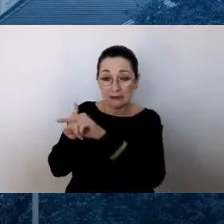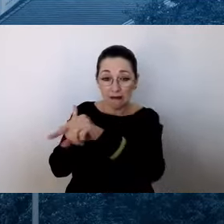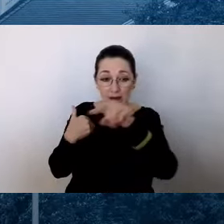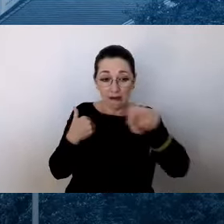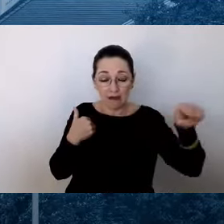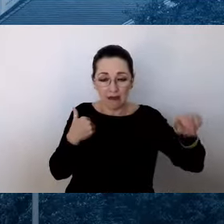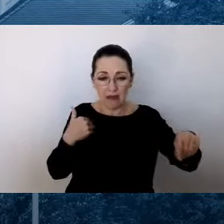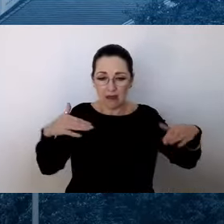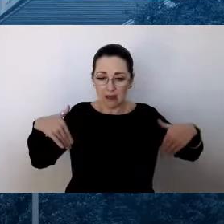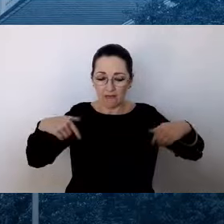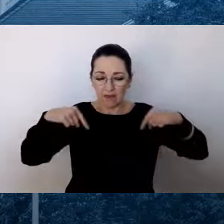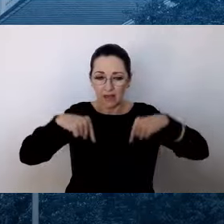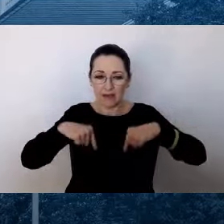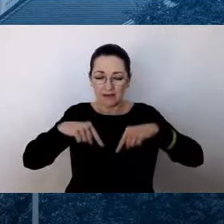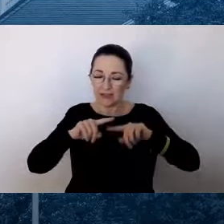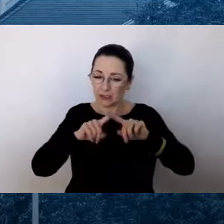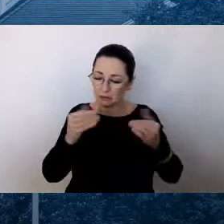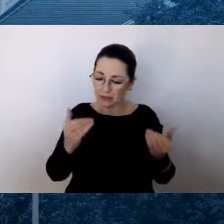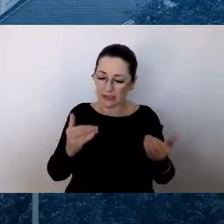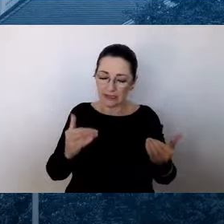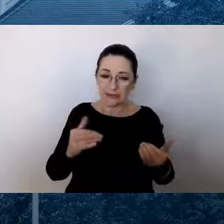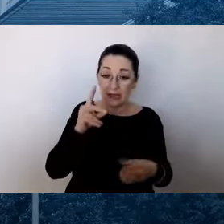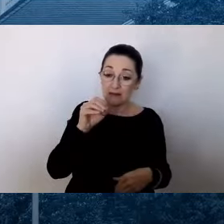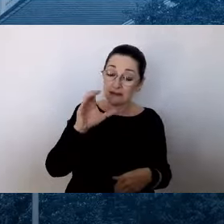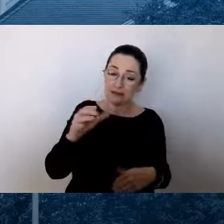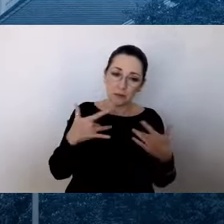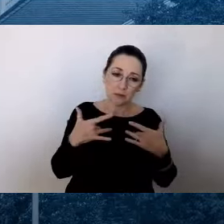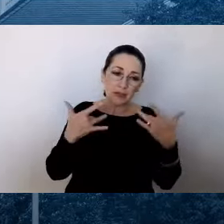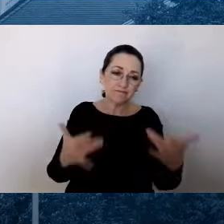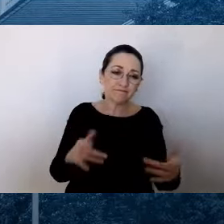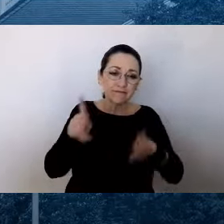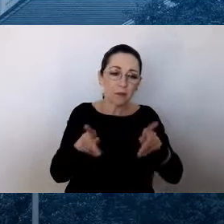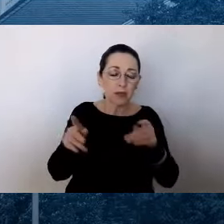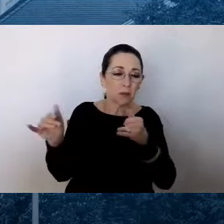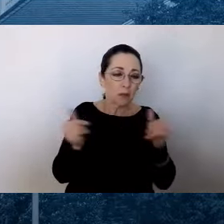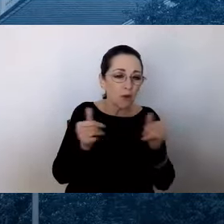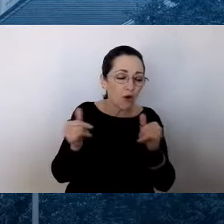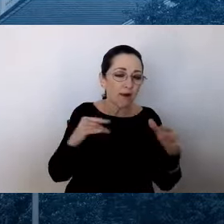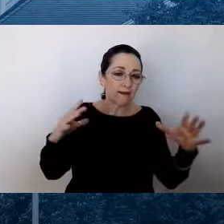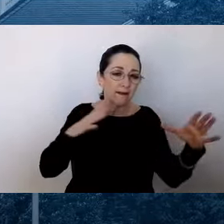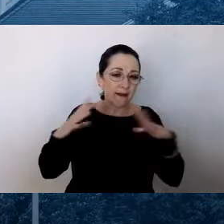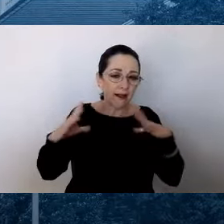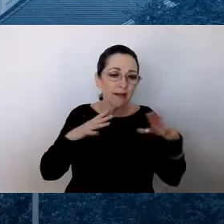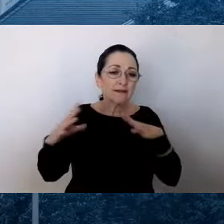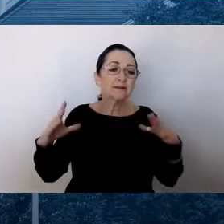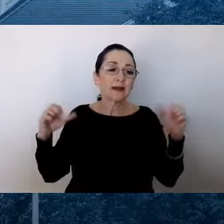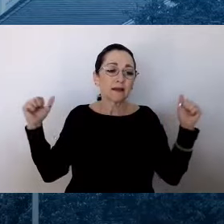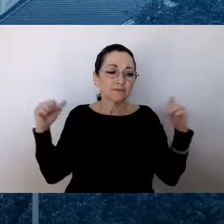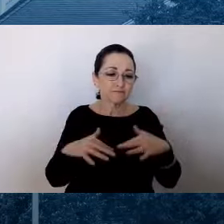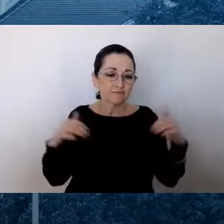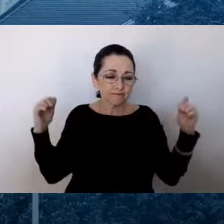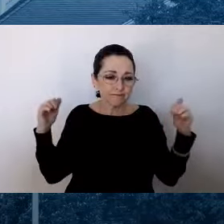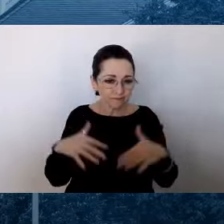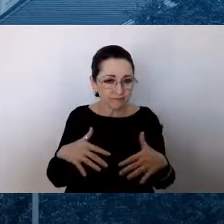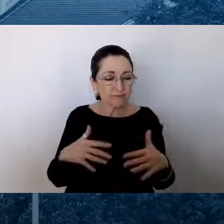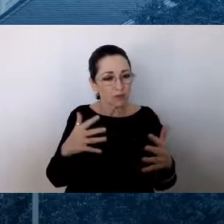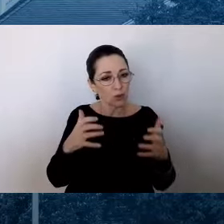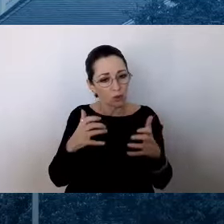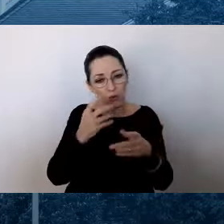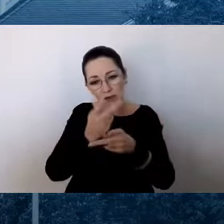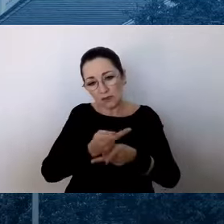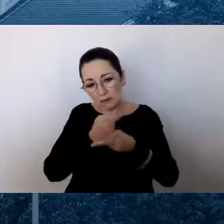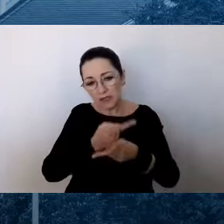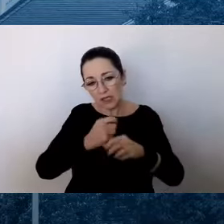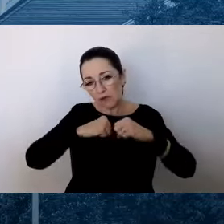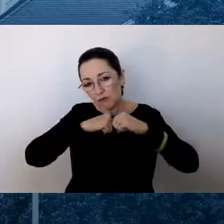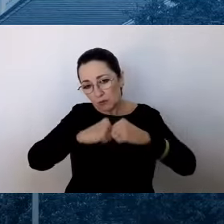of parties, lots of celebrations coming up. We want folks to think about helping us to protect our hospital